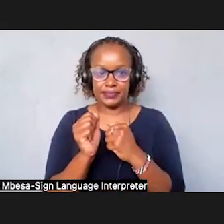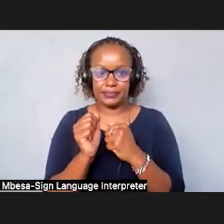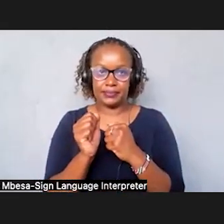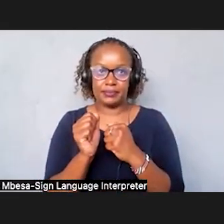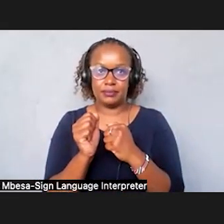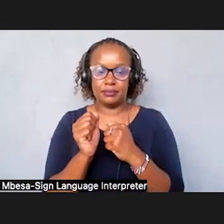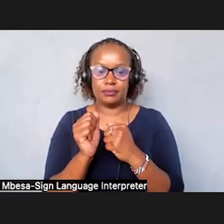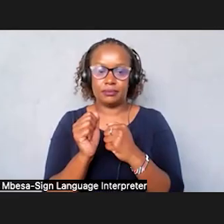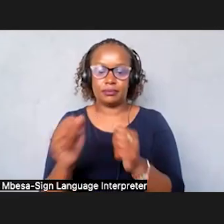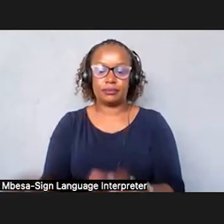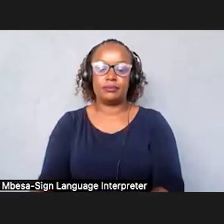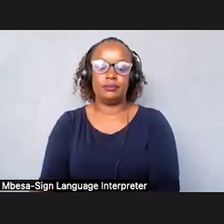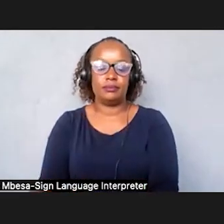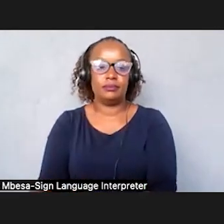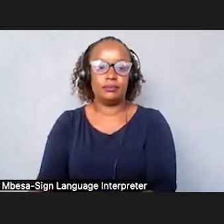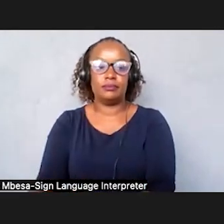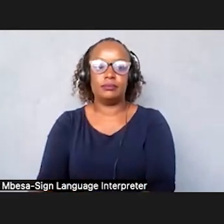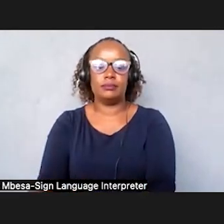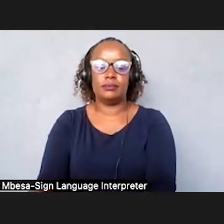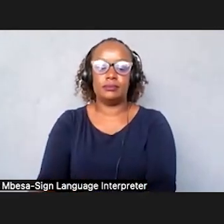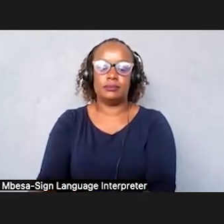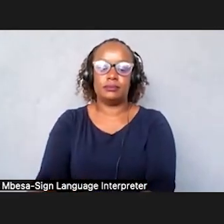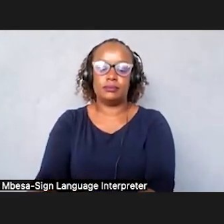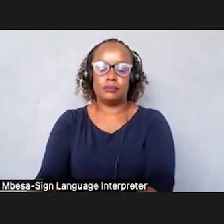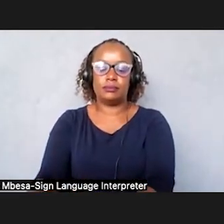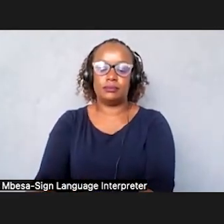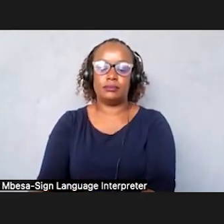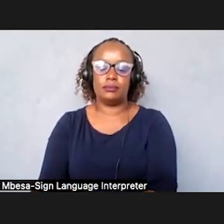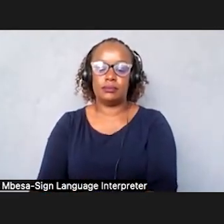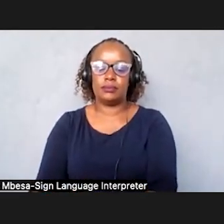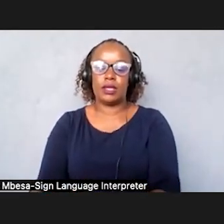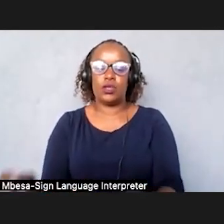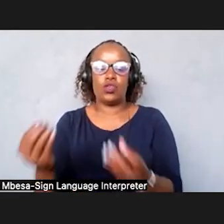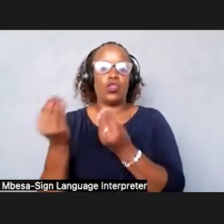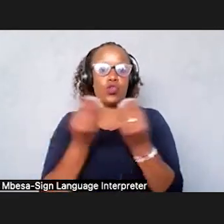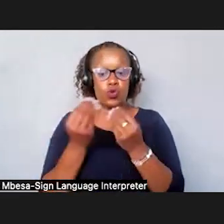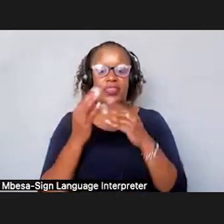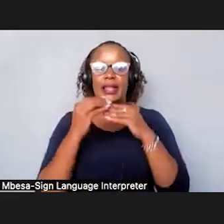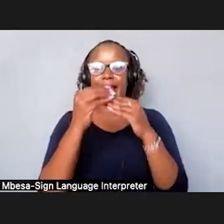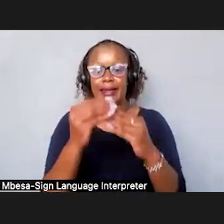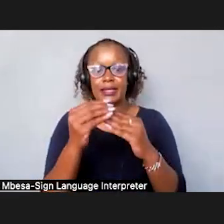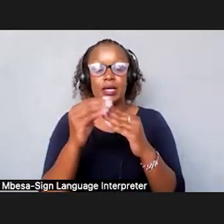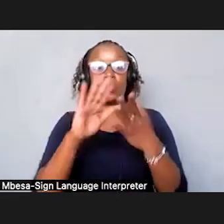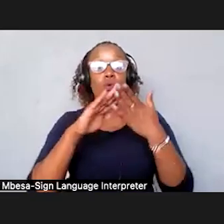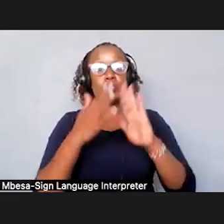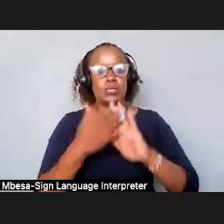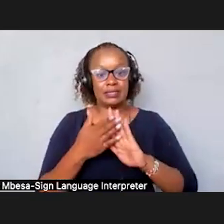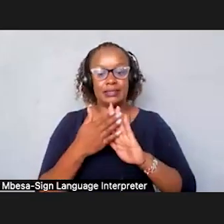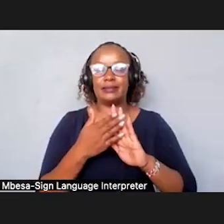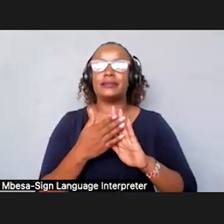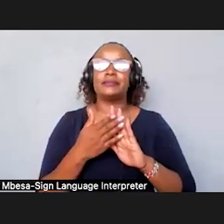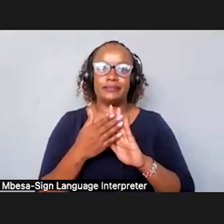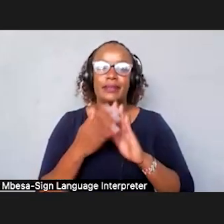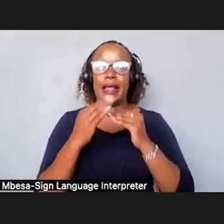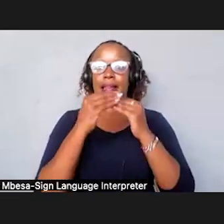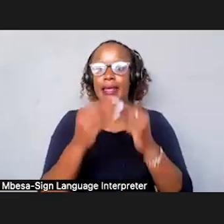is in youth-led, I can say. It is a communal drive and, partnership-based. So